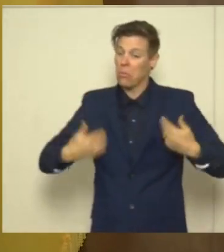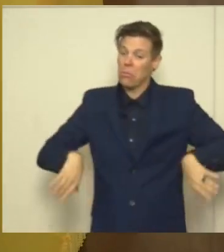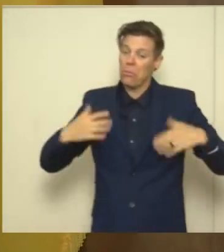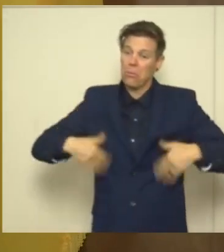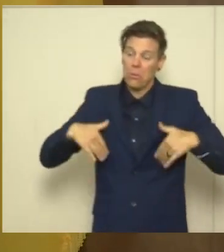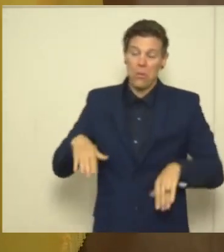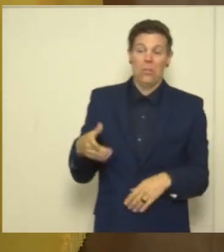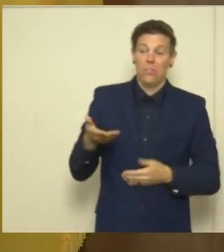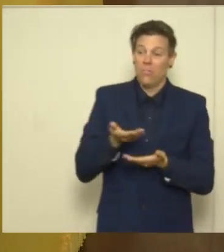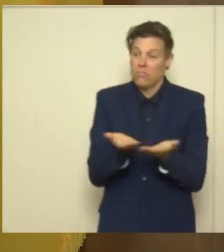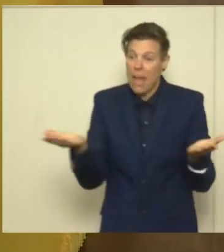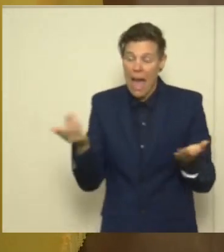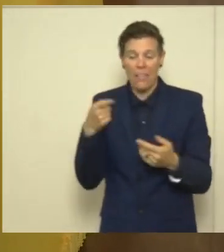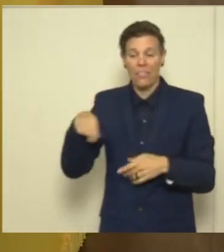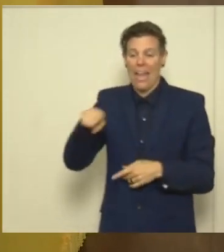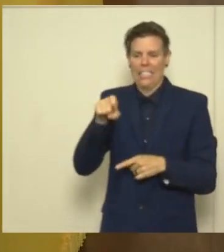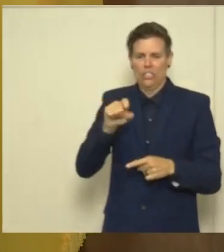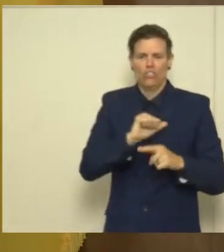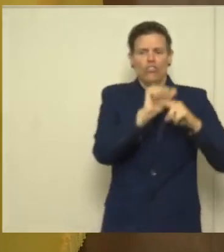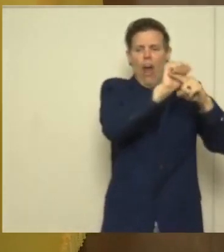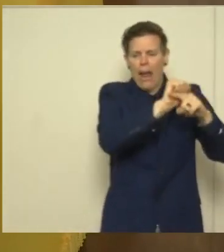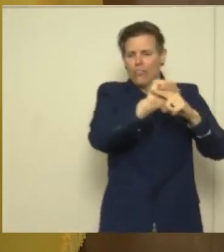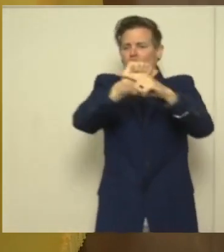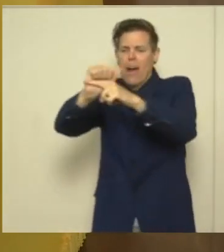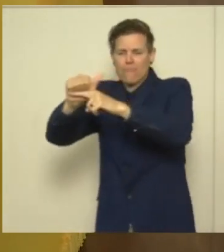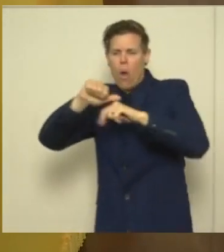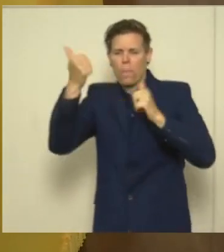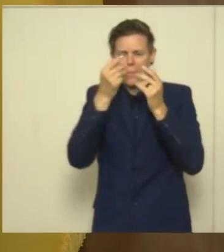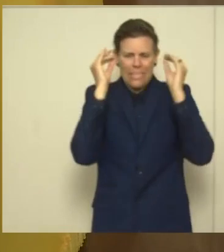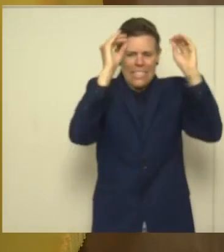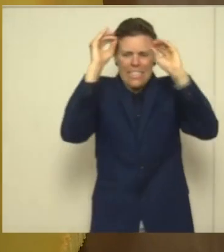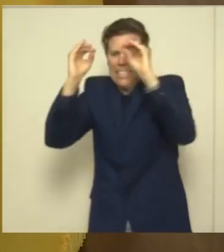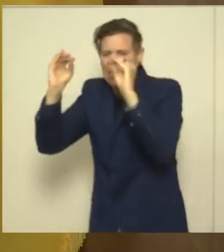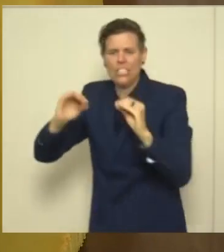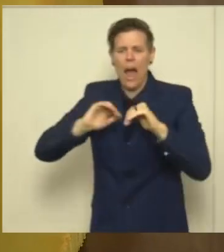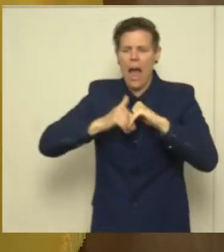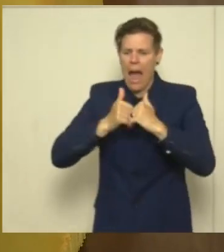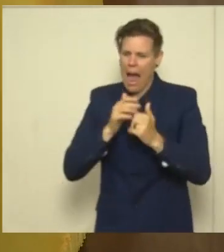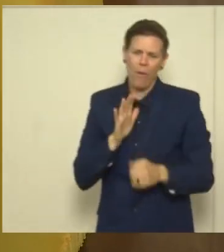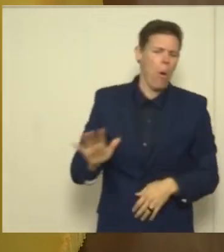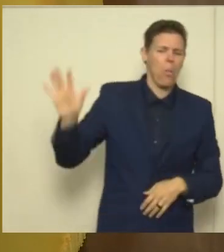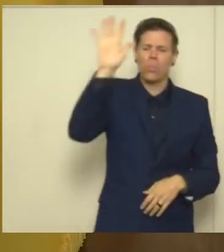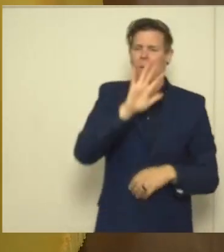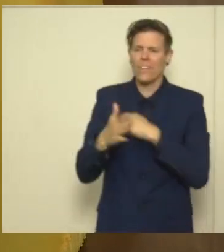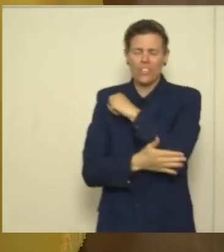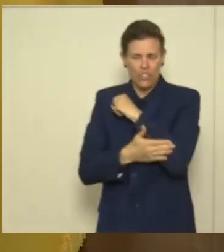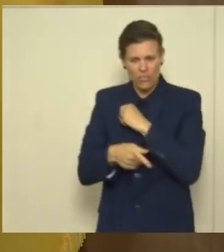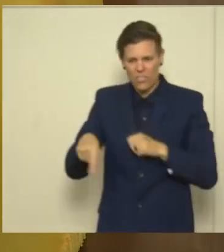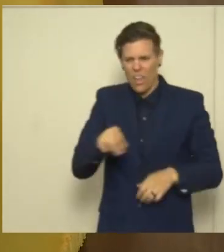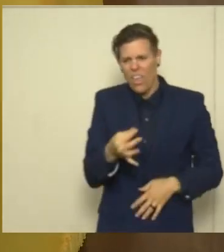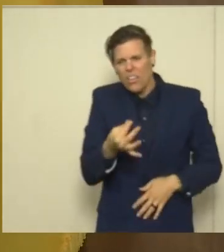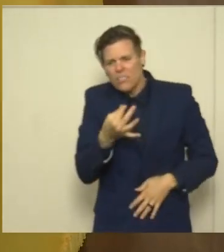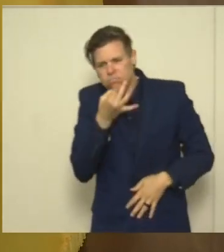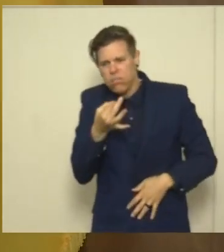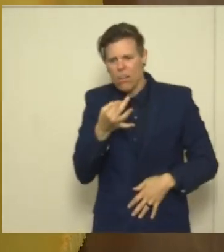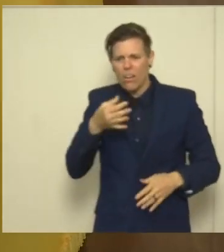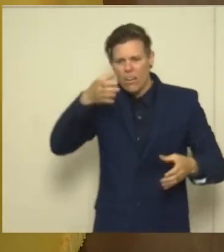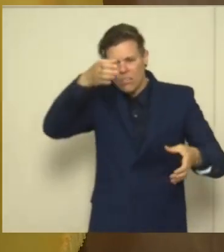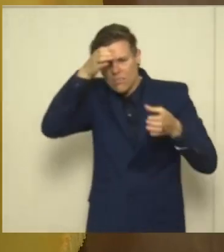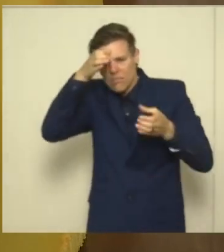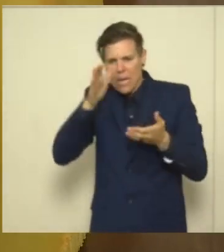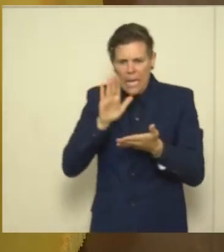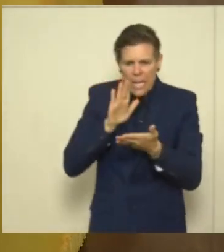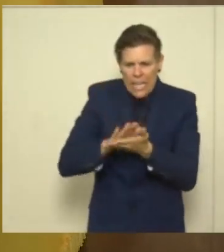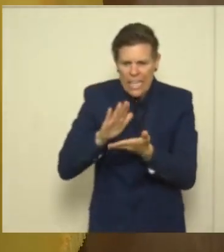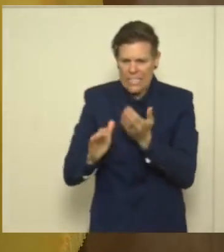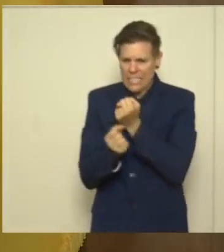safe practices in our surrounding states and all across the country. They're amazing. Remember to thank your childcare worker.